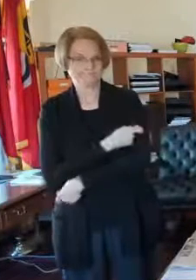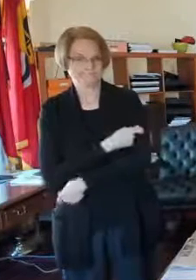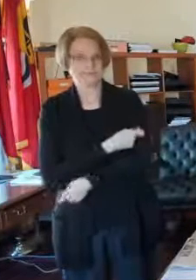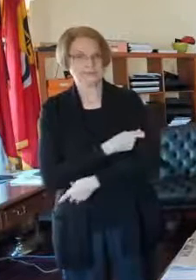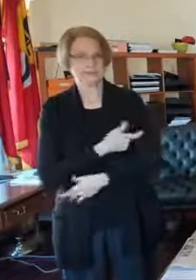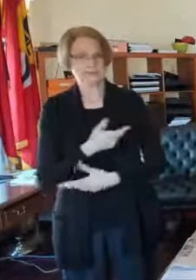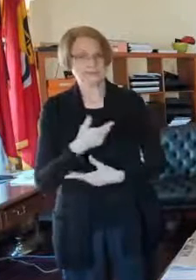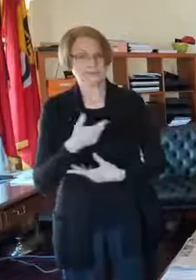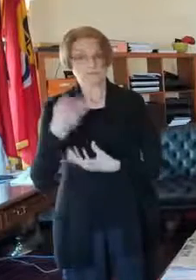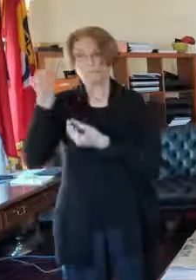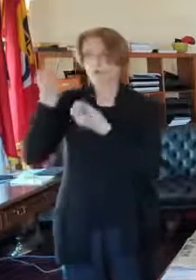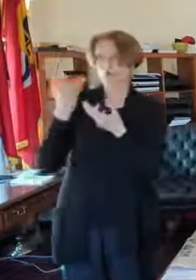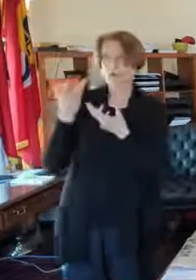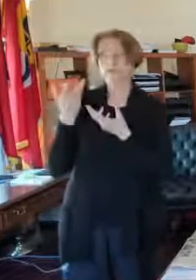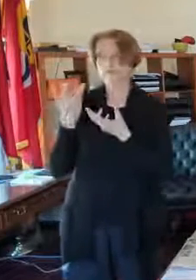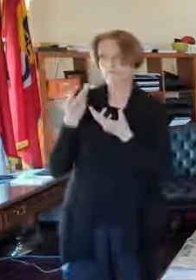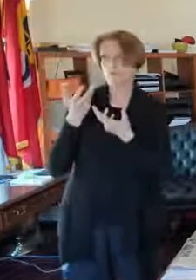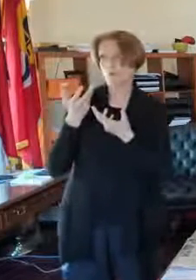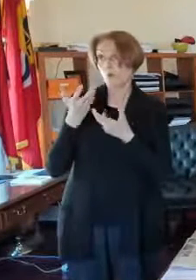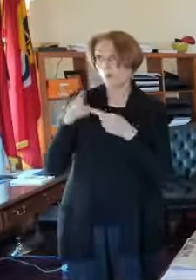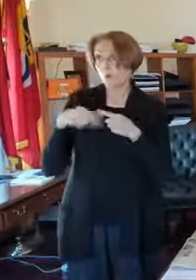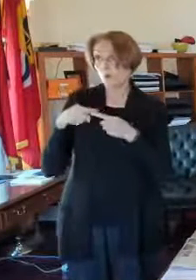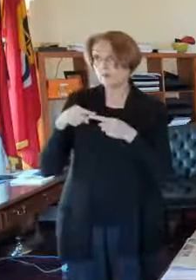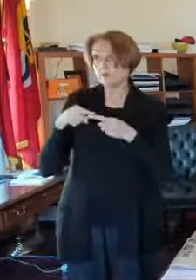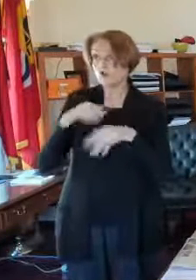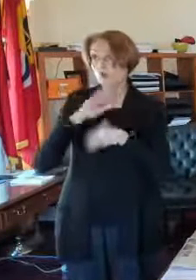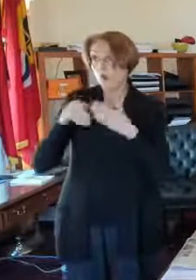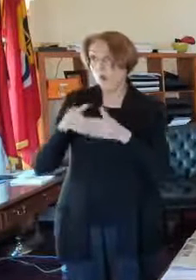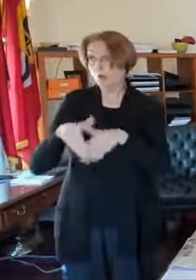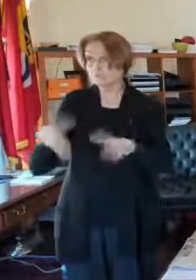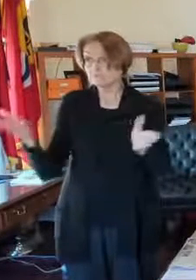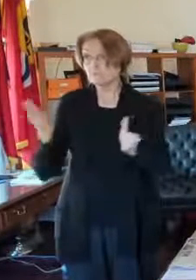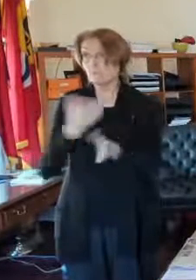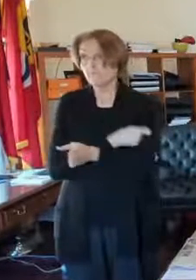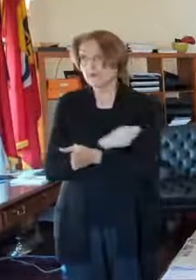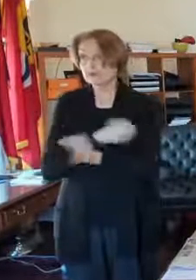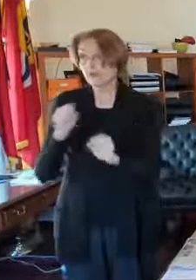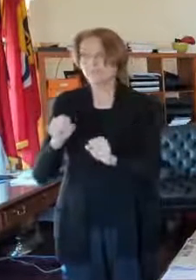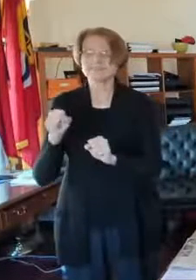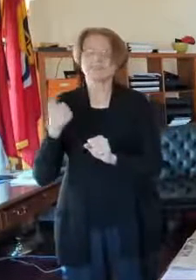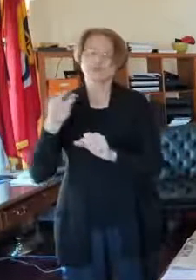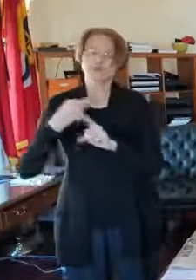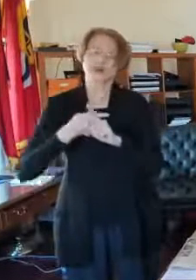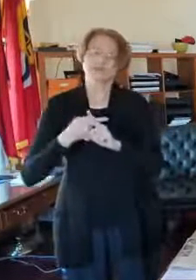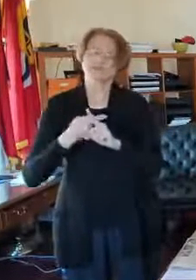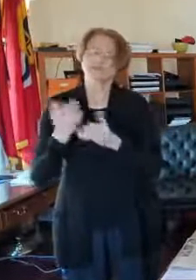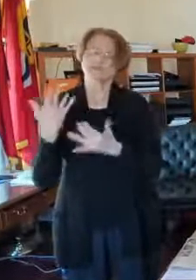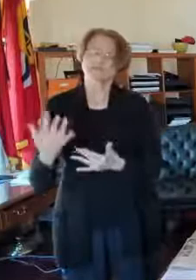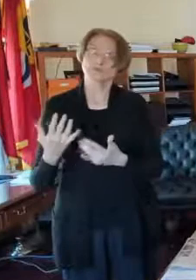probably before somebody who's not in those categories actually is eligible.